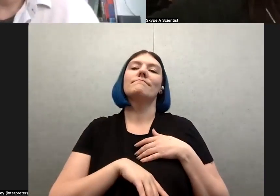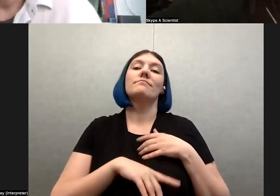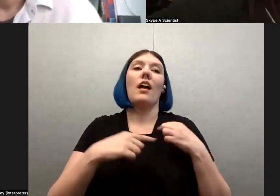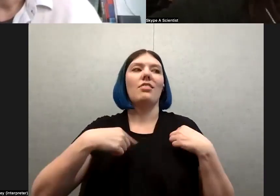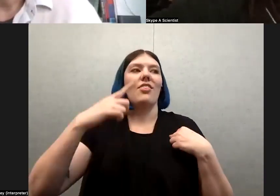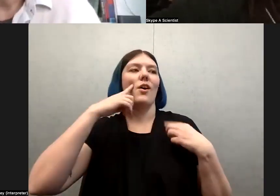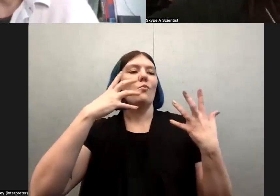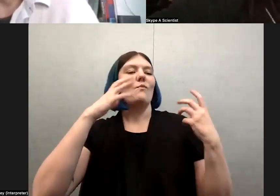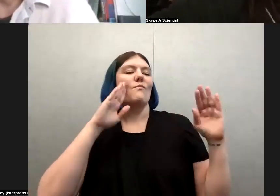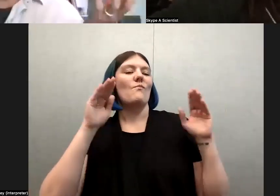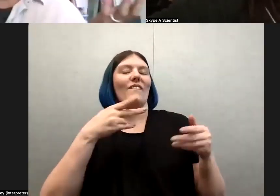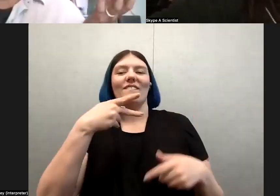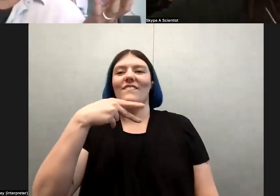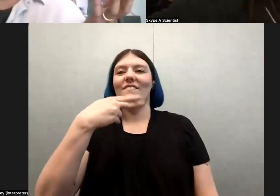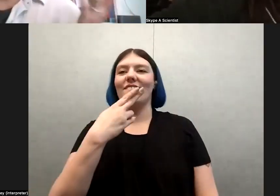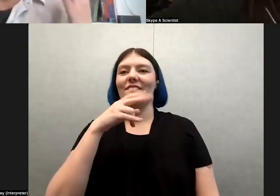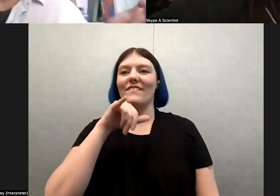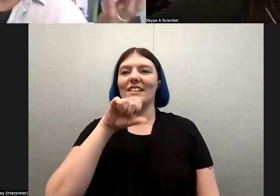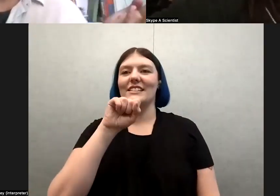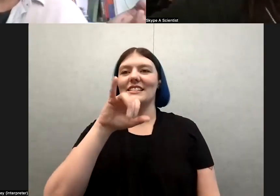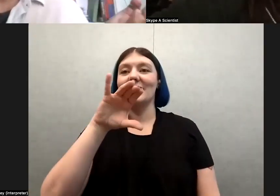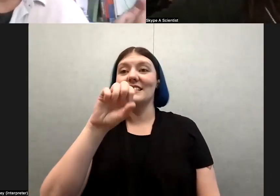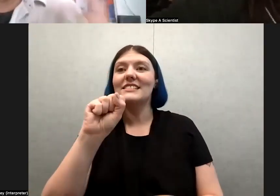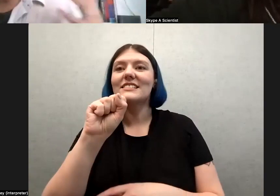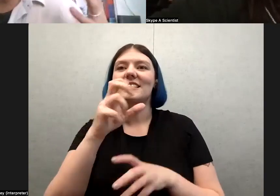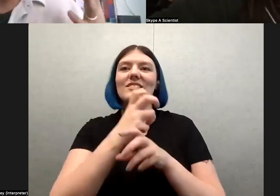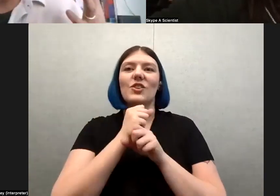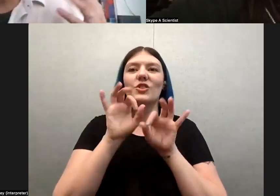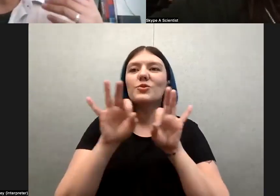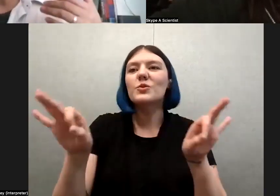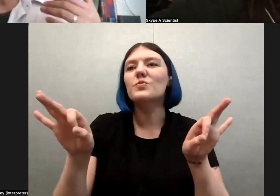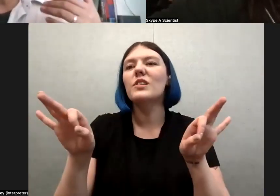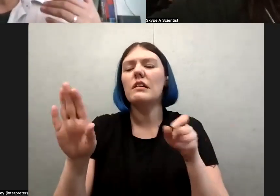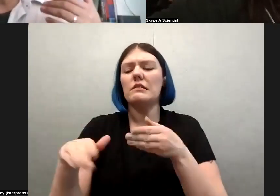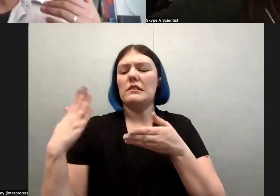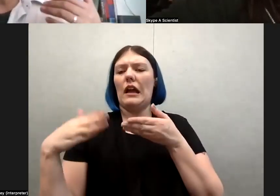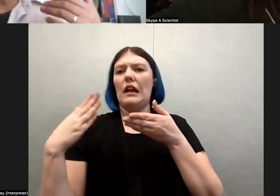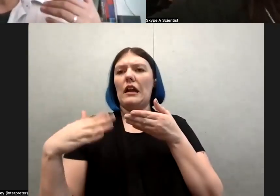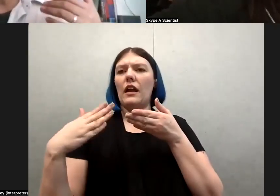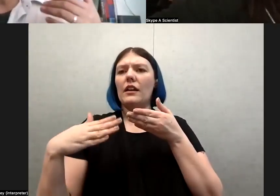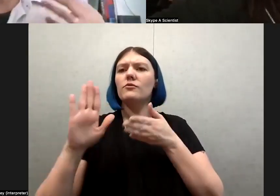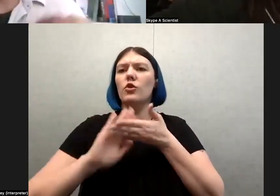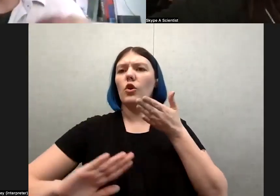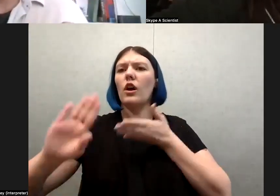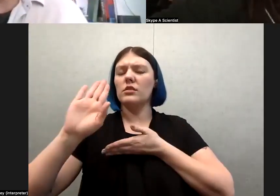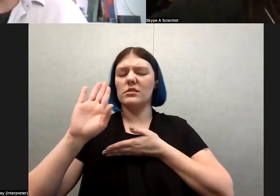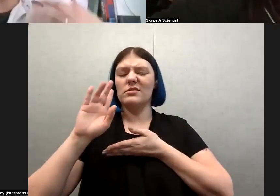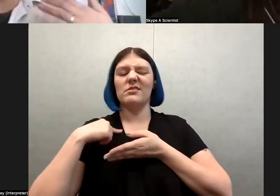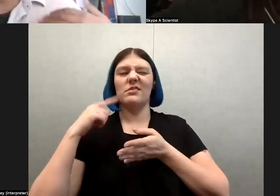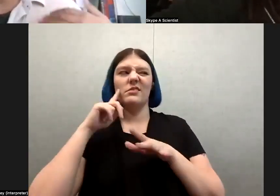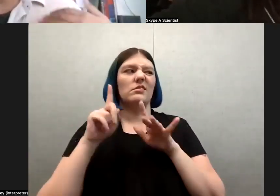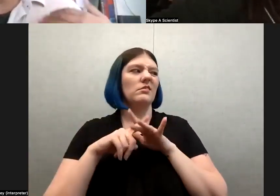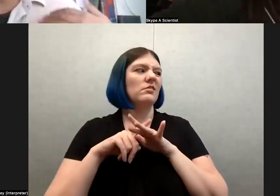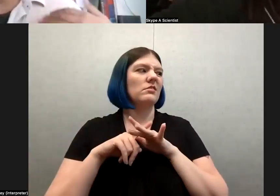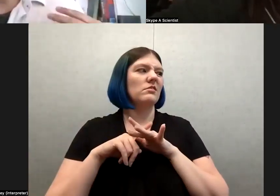physics. And I got a degree in physics, and it wasn't until kind of the end of my college experience that I started realizing that I was really